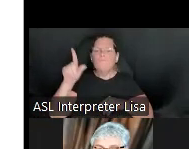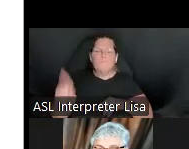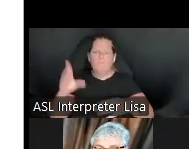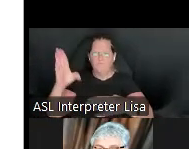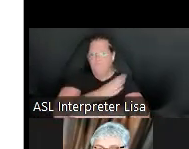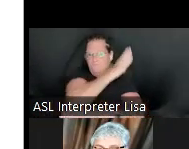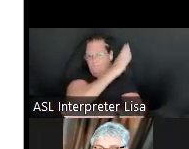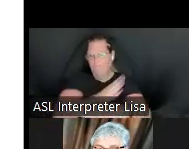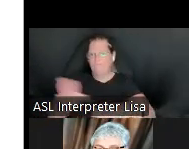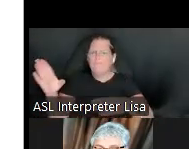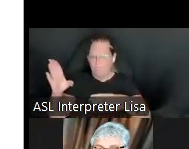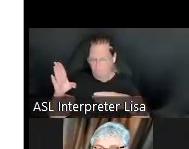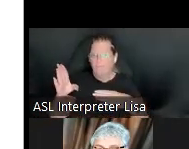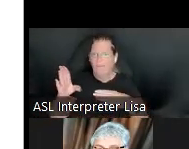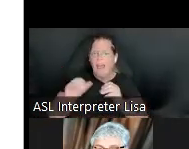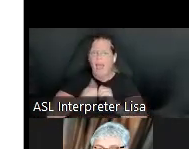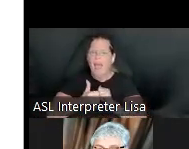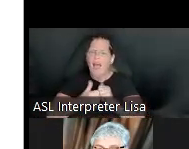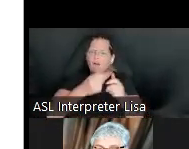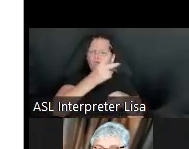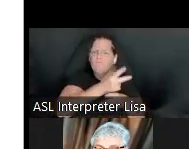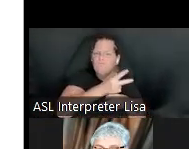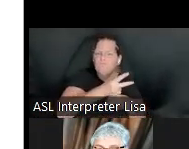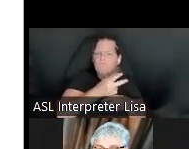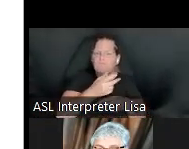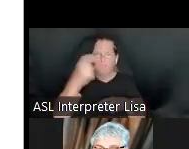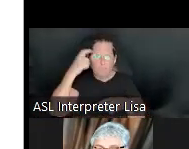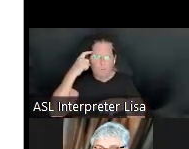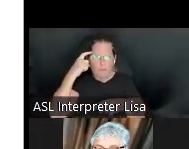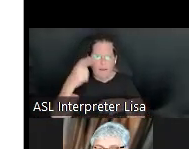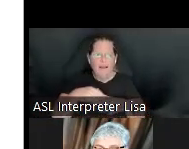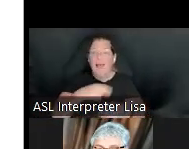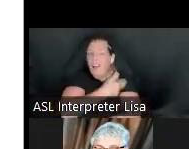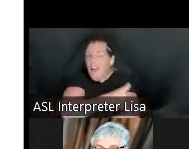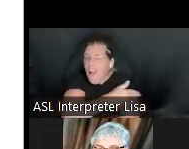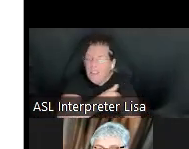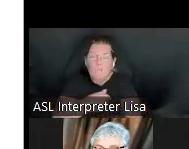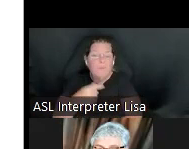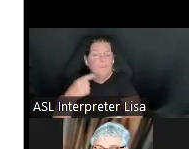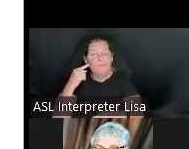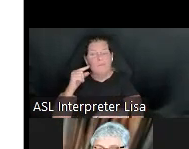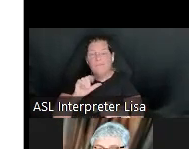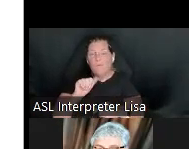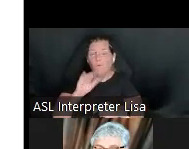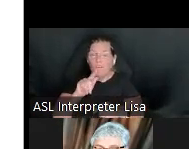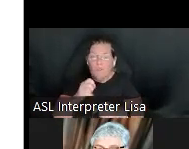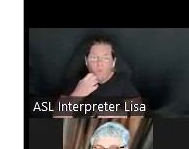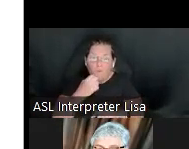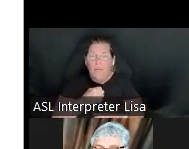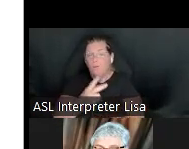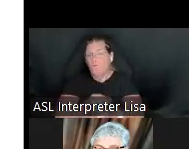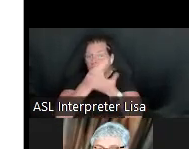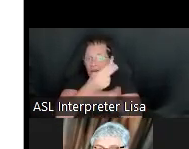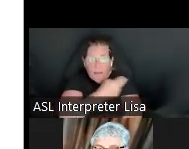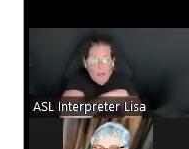of care following brain injury. There are acute care hospitals and acute rehabilitation